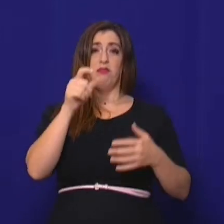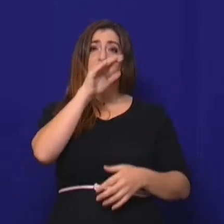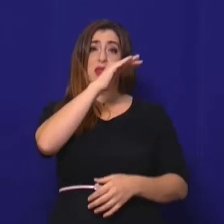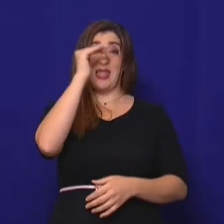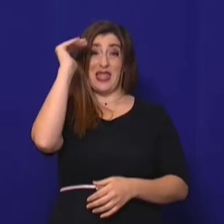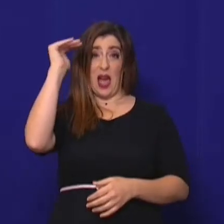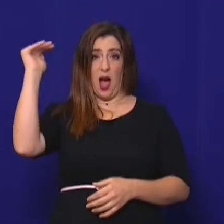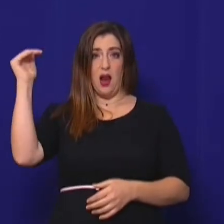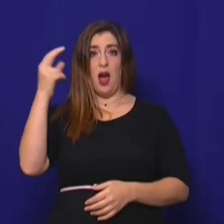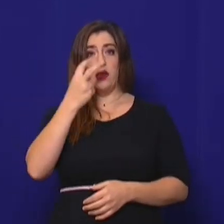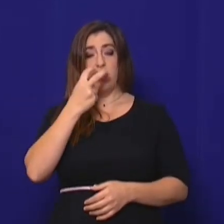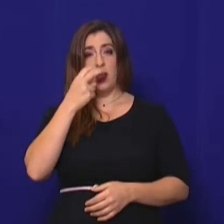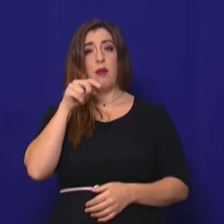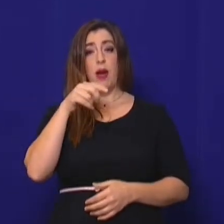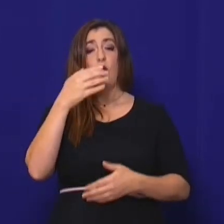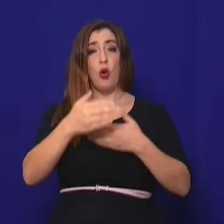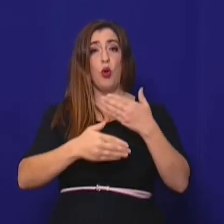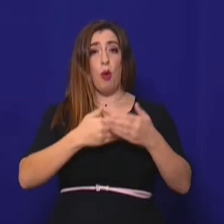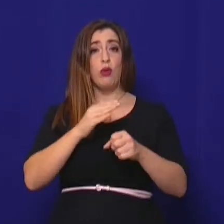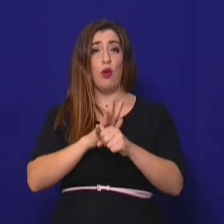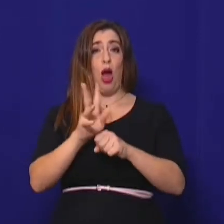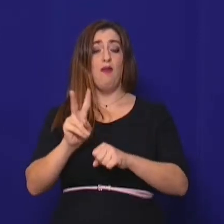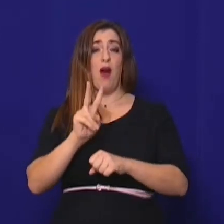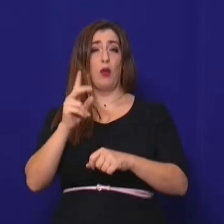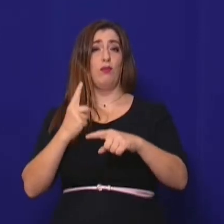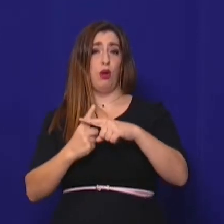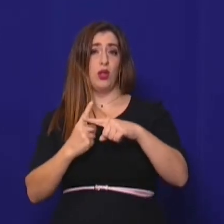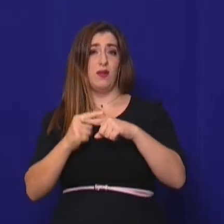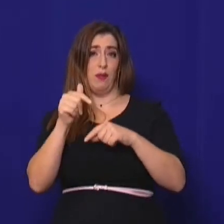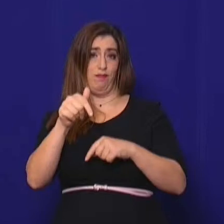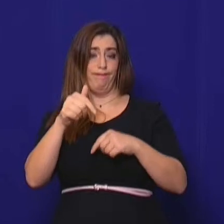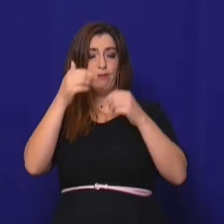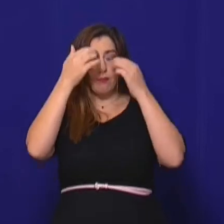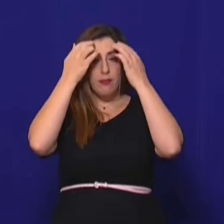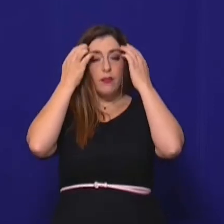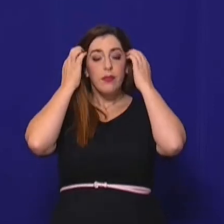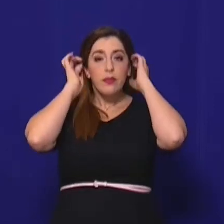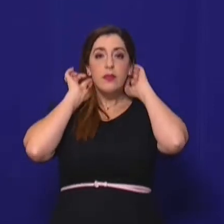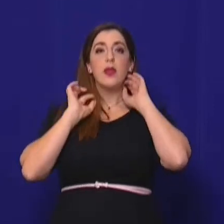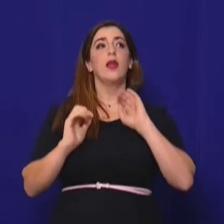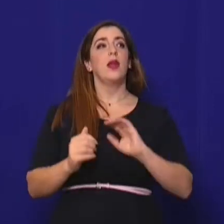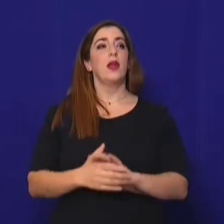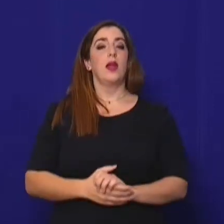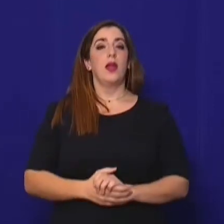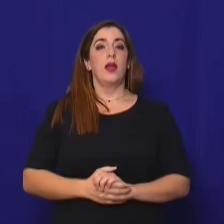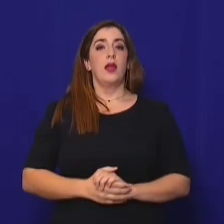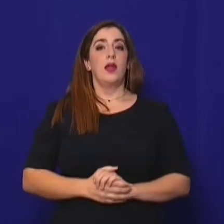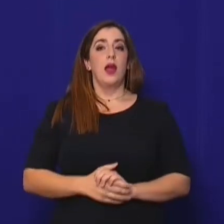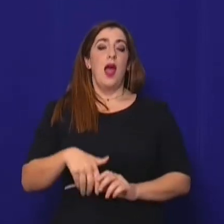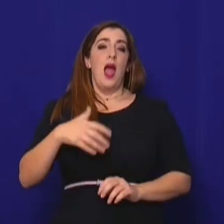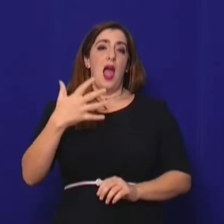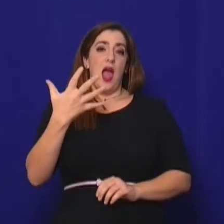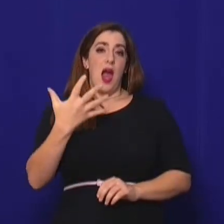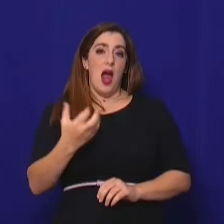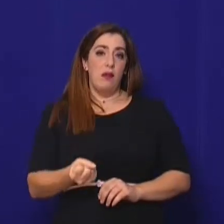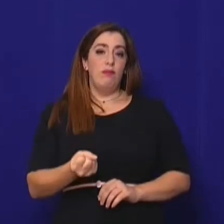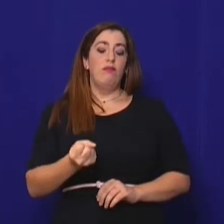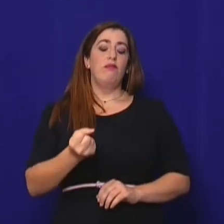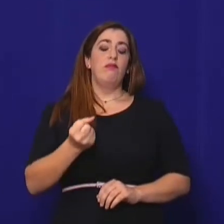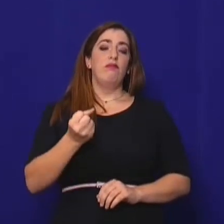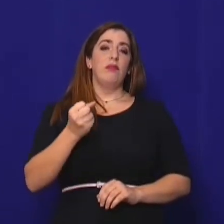ikollna każijiet li bil-mod xorta qegħdin jibqgħu jiżdiedu, però n-numru ta' każijiet f'dawn id-djar mhux qed